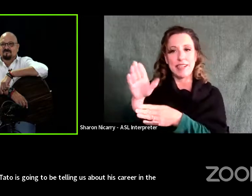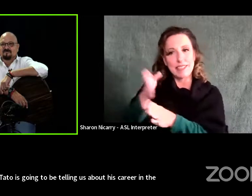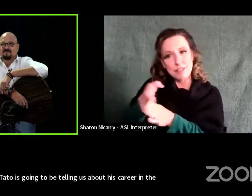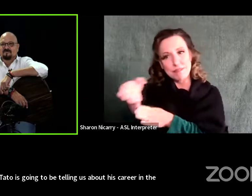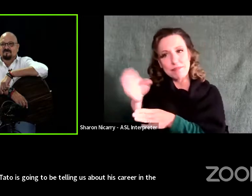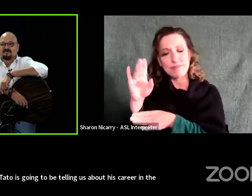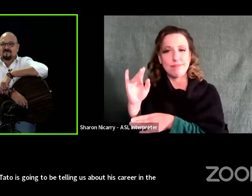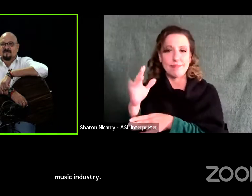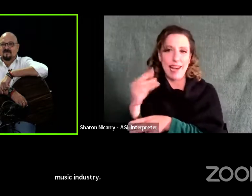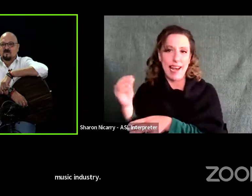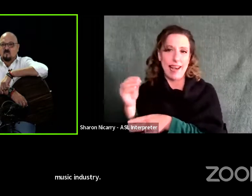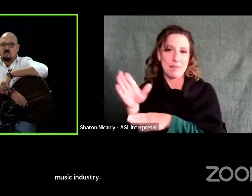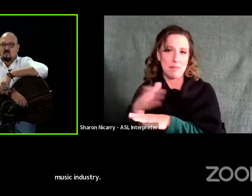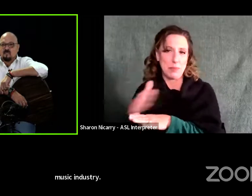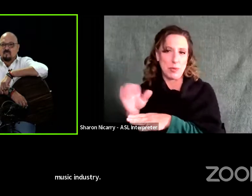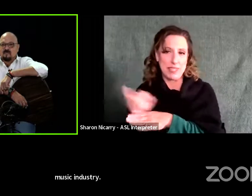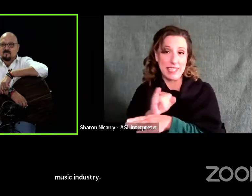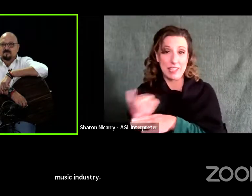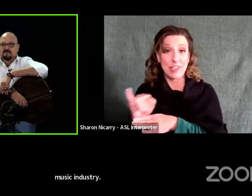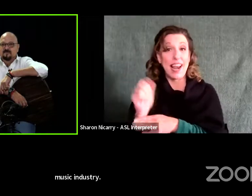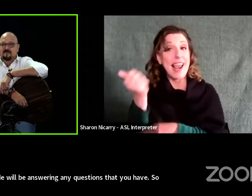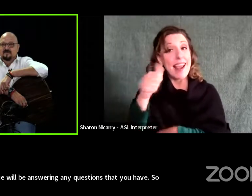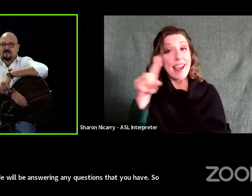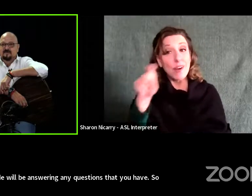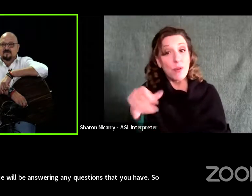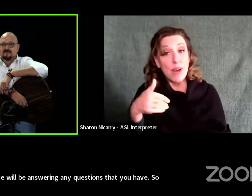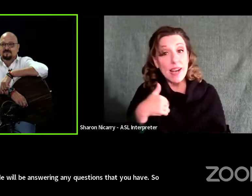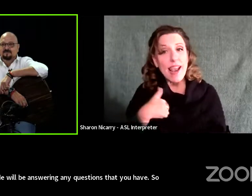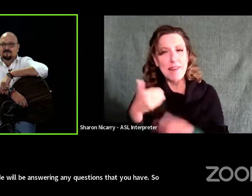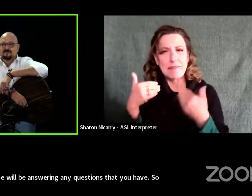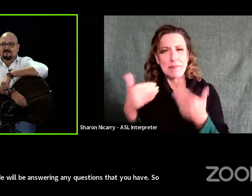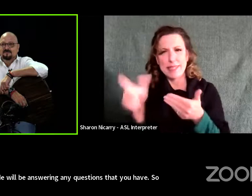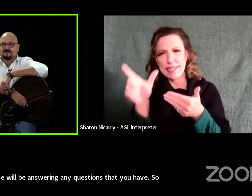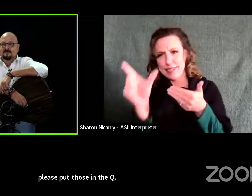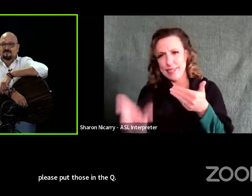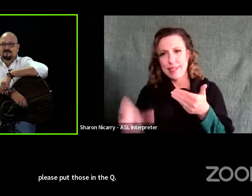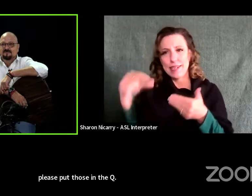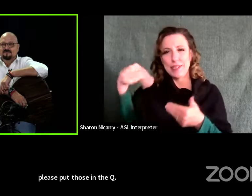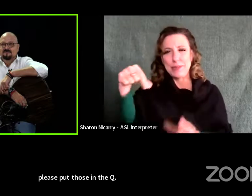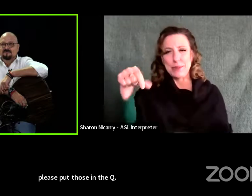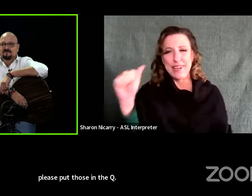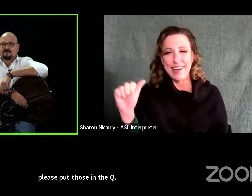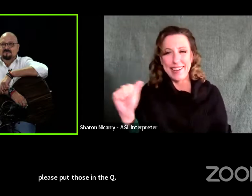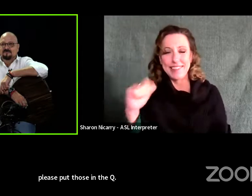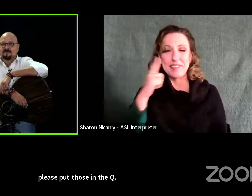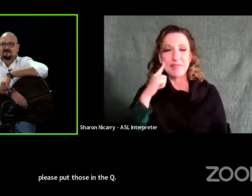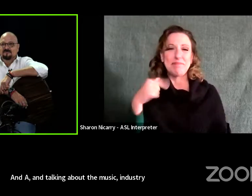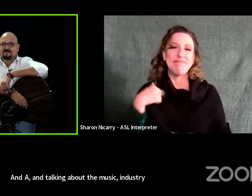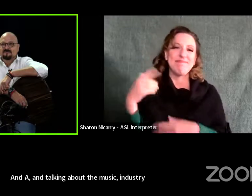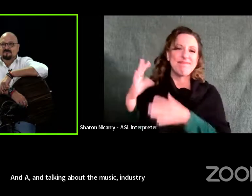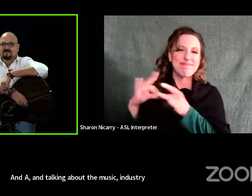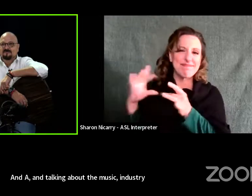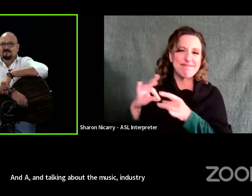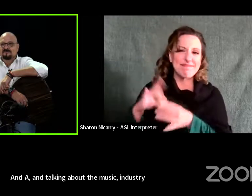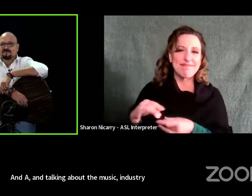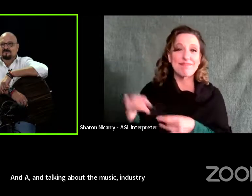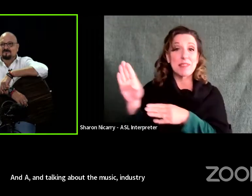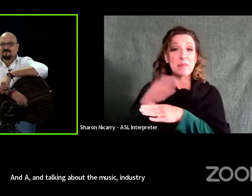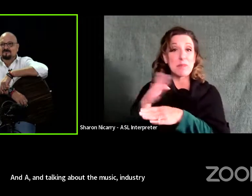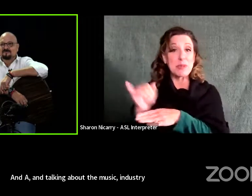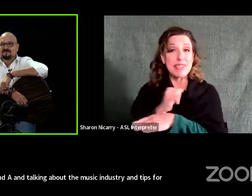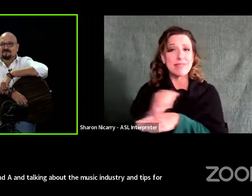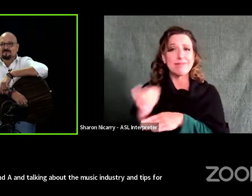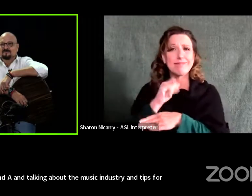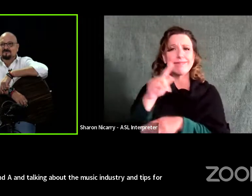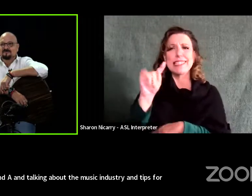that you have, so please put those in the Q&A, and talking about the music industry and tips for anyone who's interested